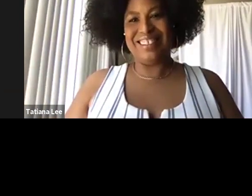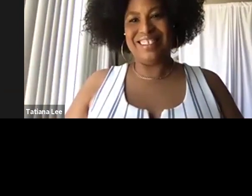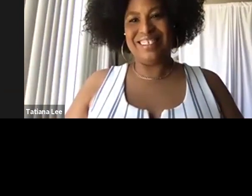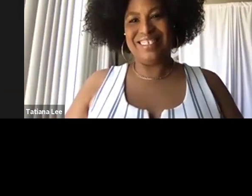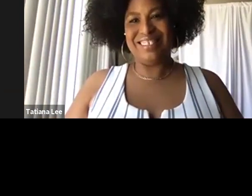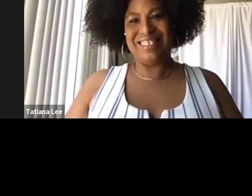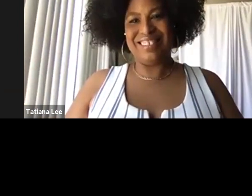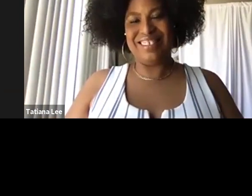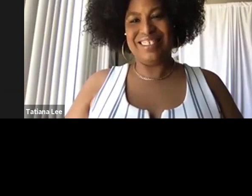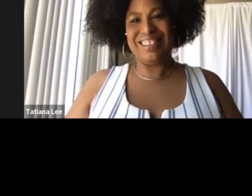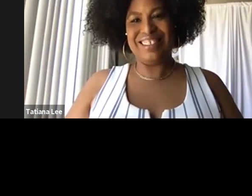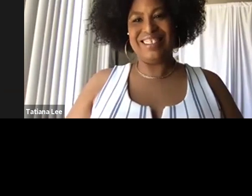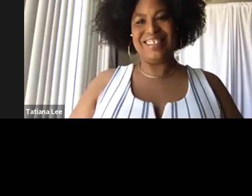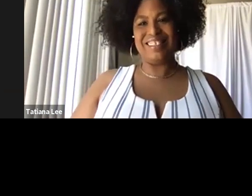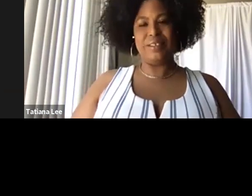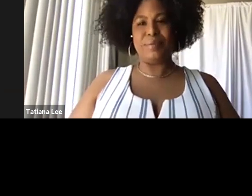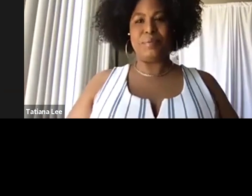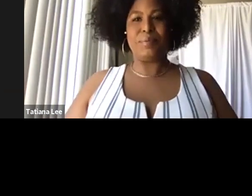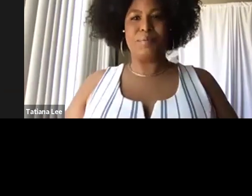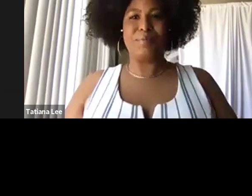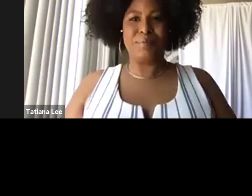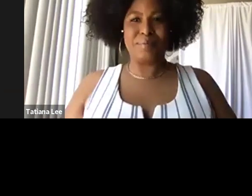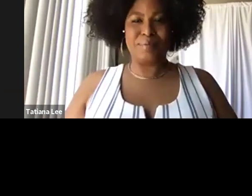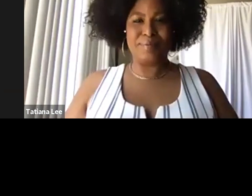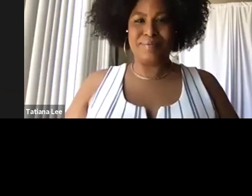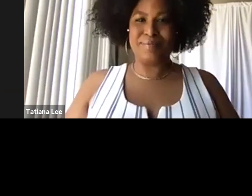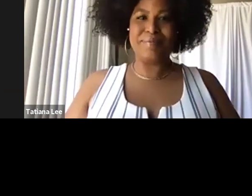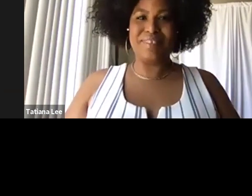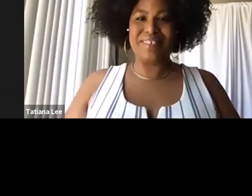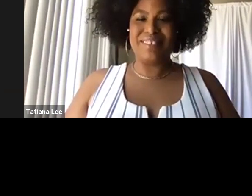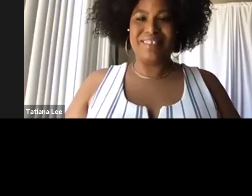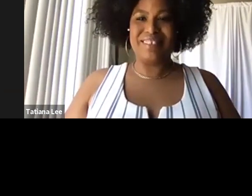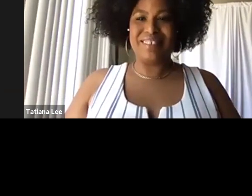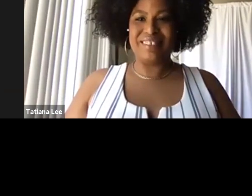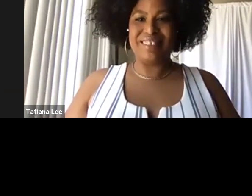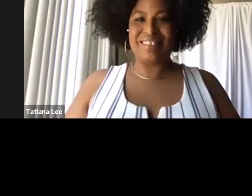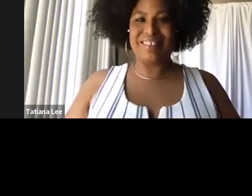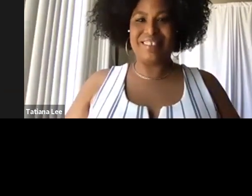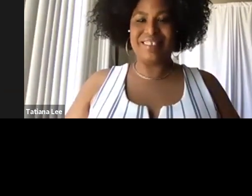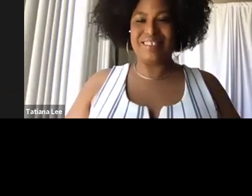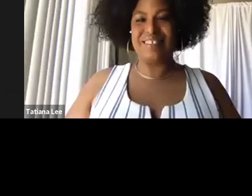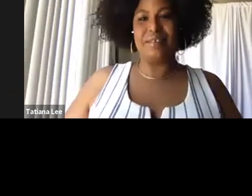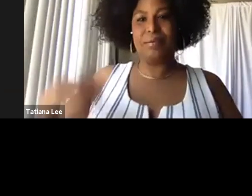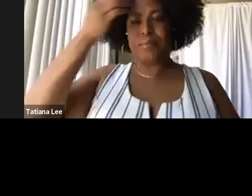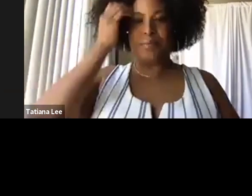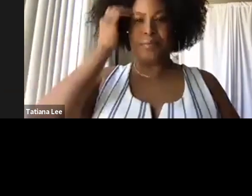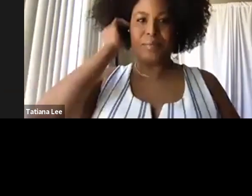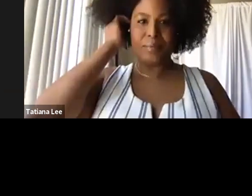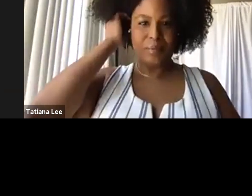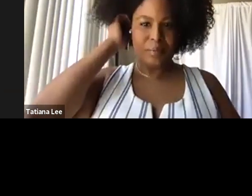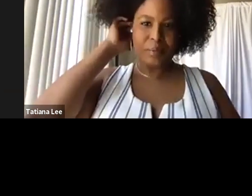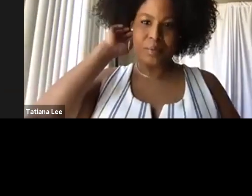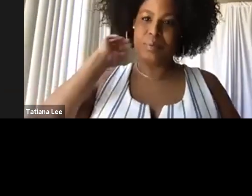influencer, and Hollywood Inclusion Associate at Respectability. And last but not least, Virgie